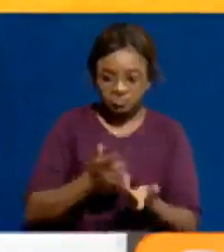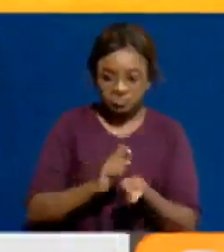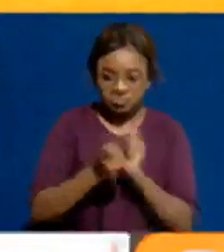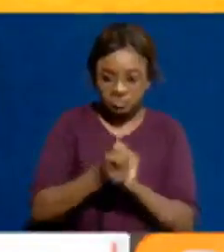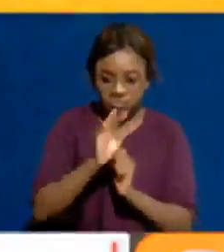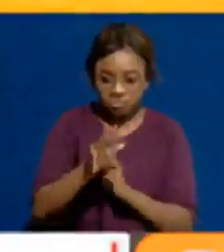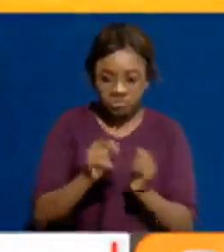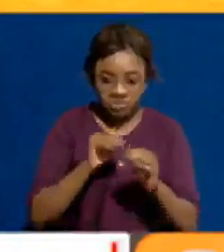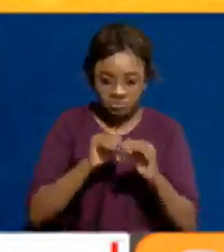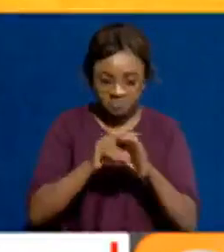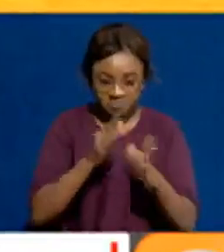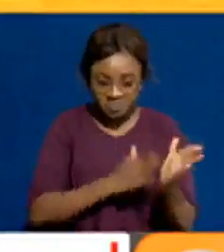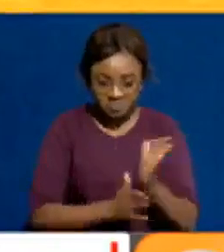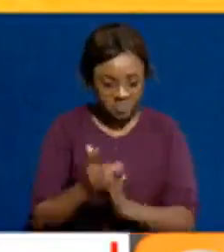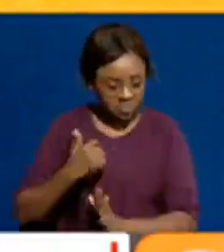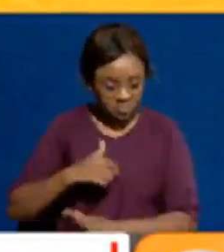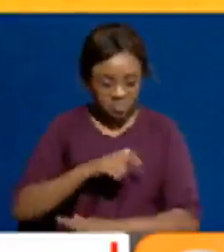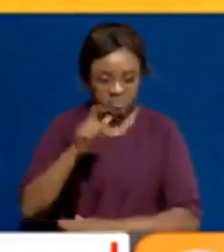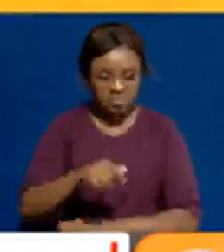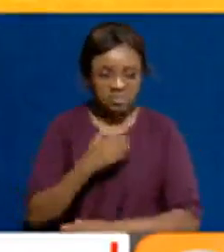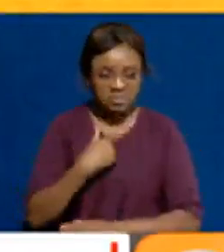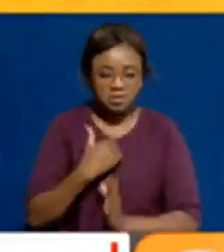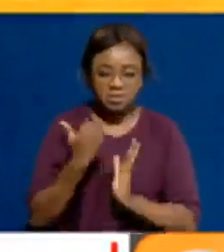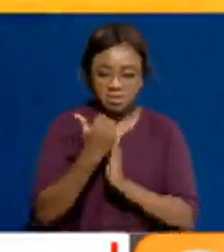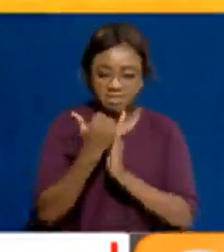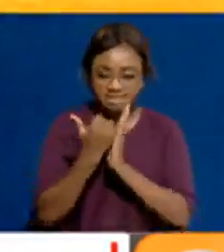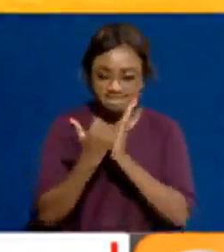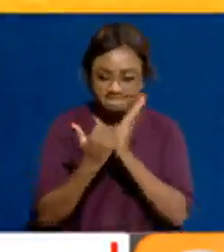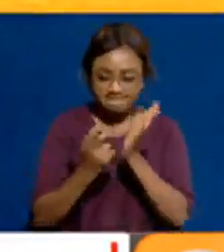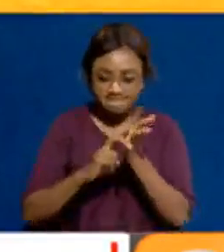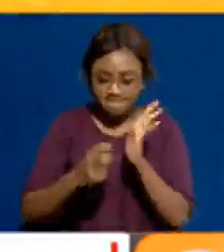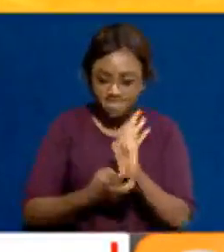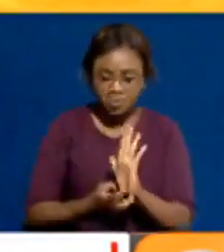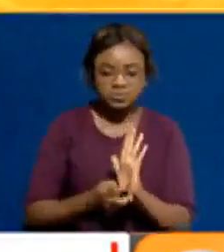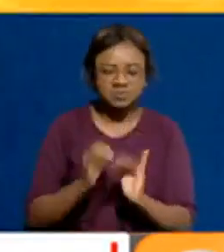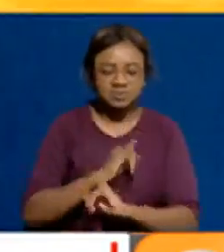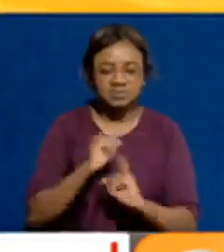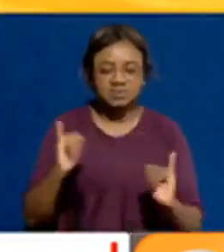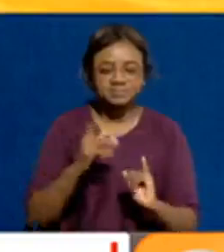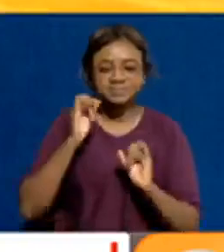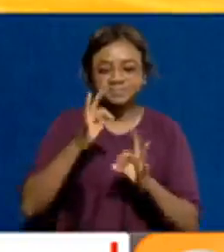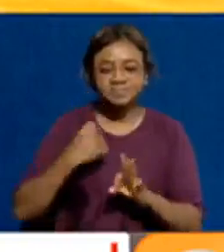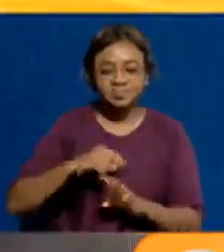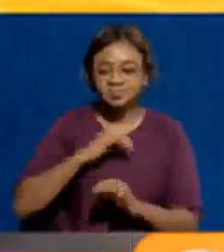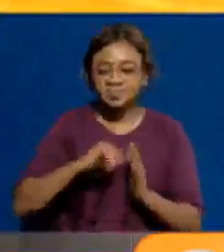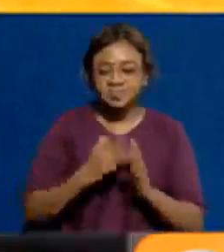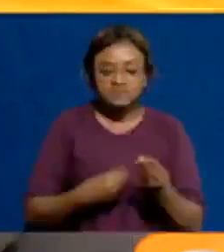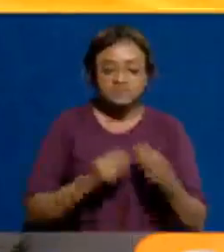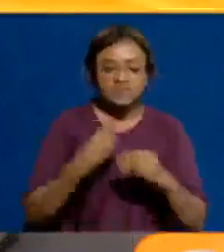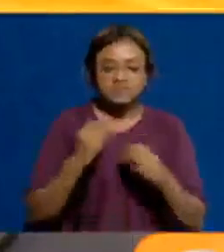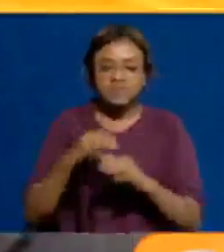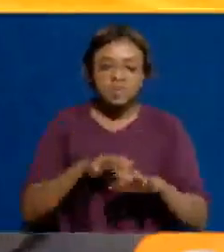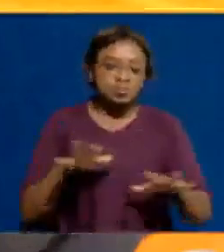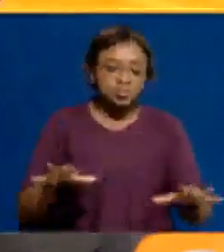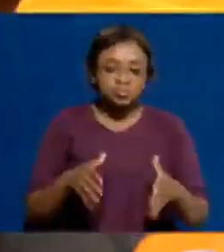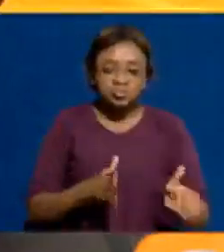consider, we must have a bankable project. Otherwise, if we just continue selling opportunities,